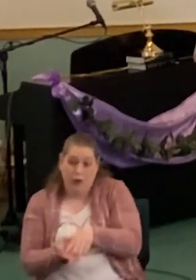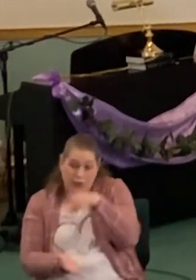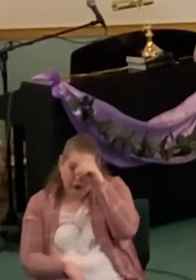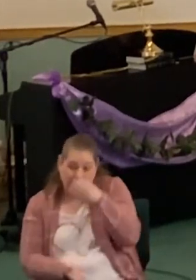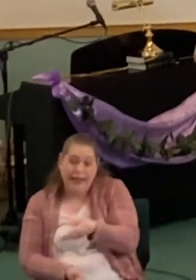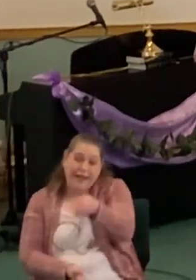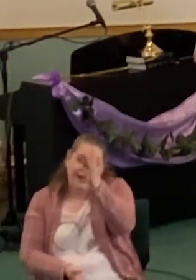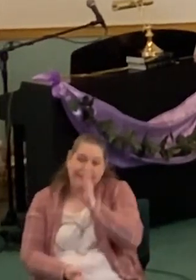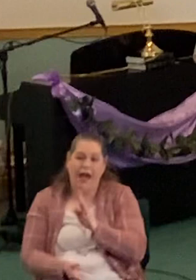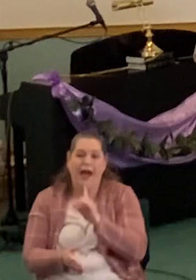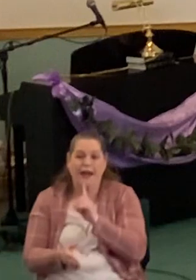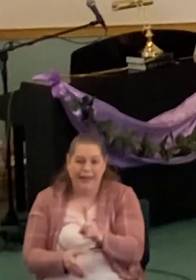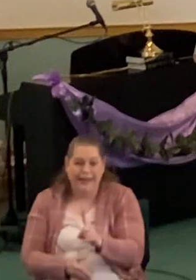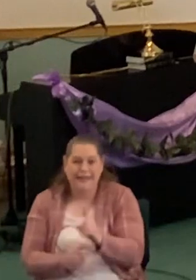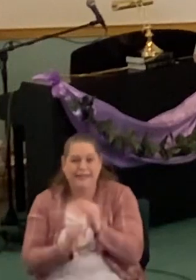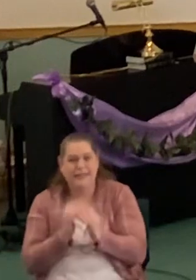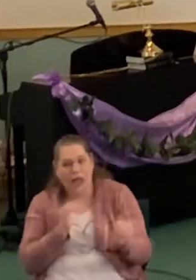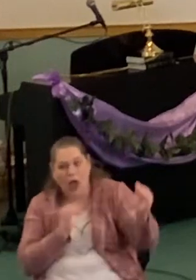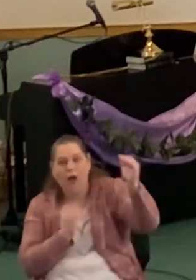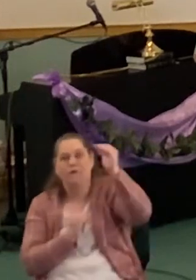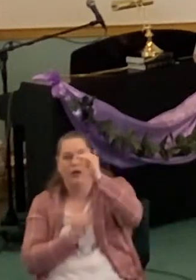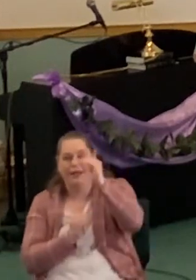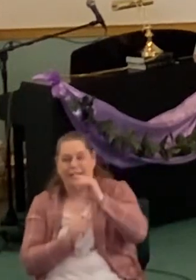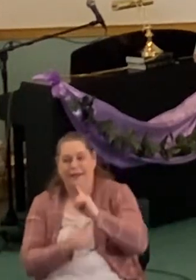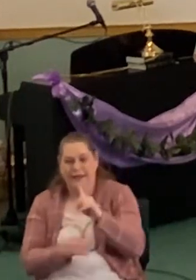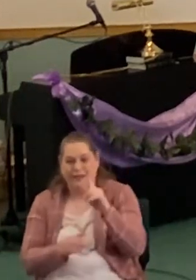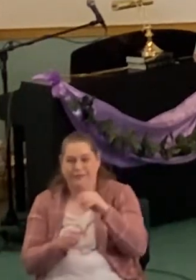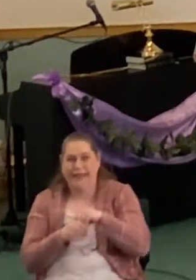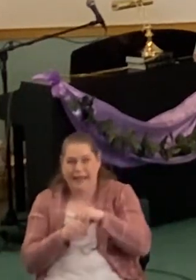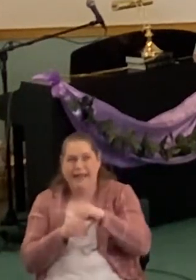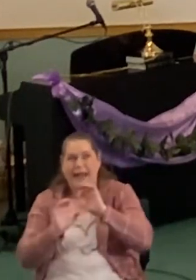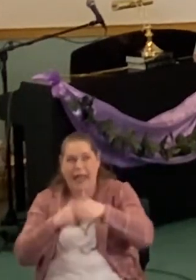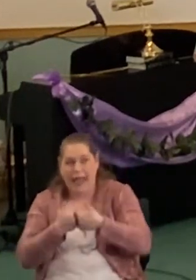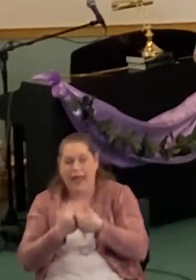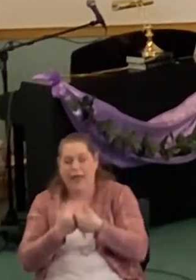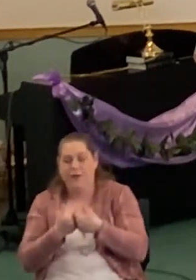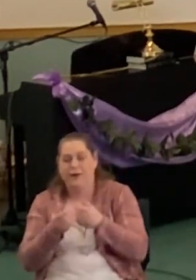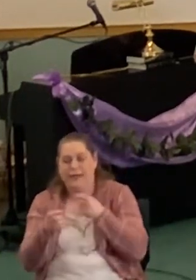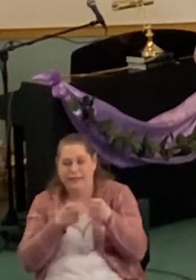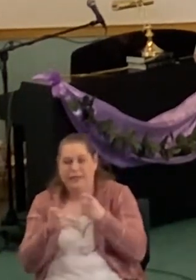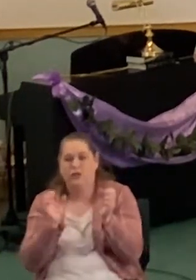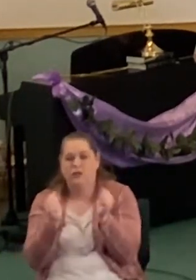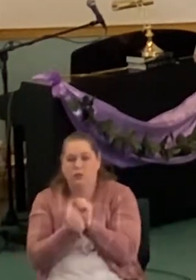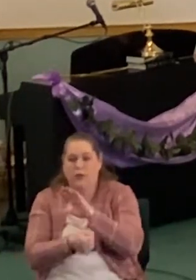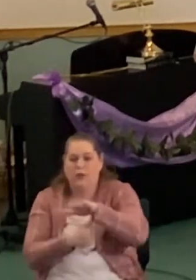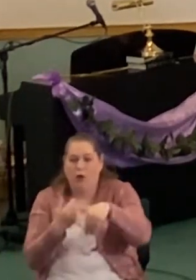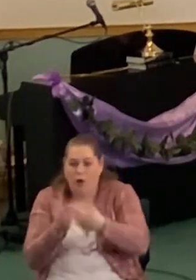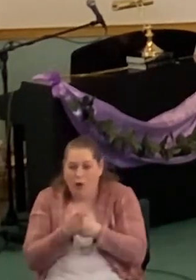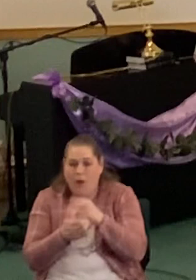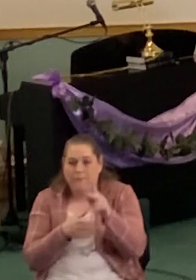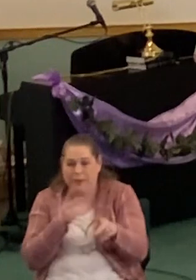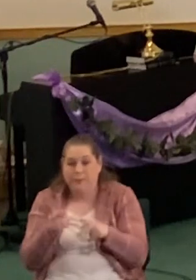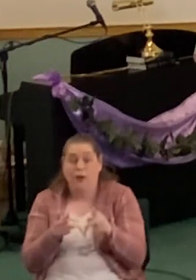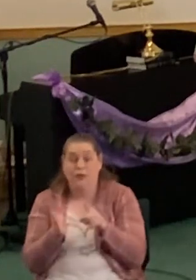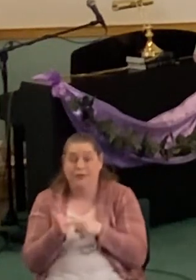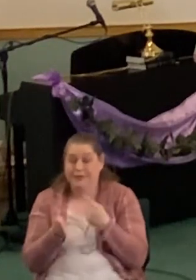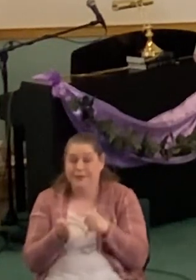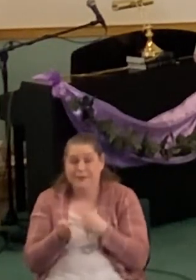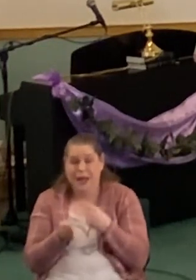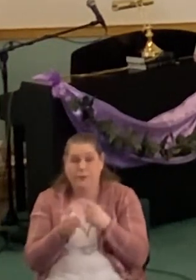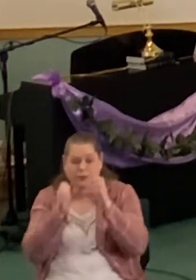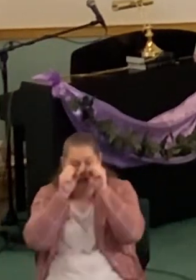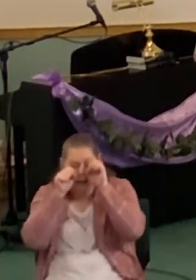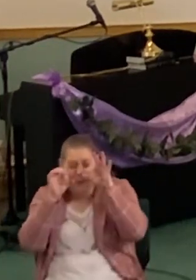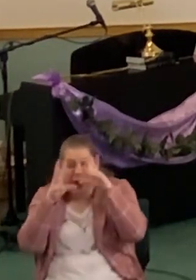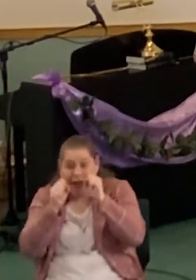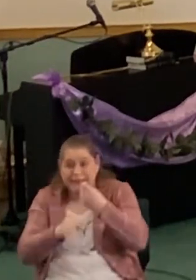is sovereign in how he deals with all people. Sometimes he surprises us in what he does And that's